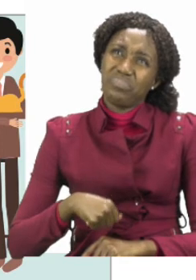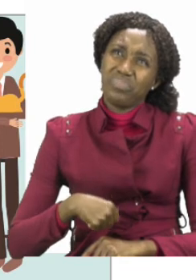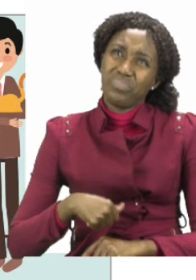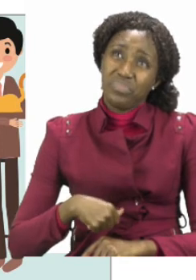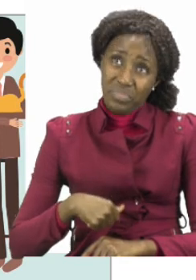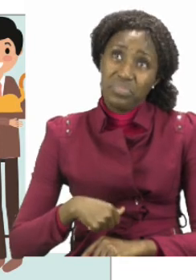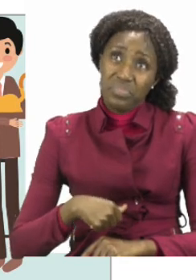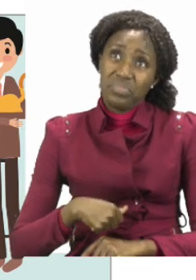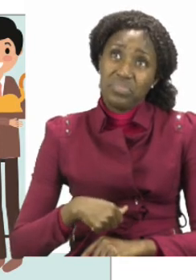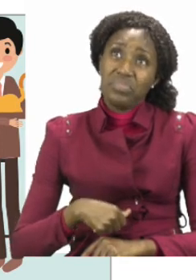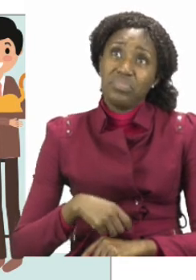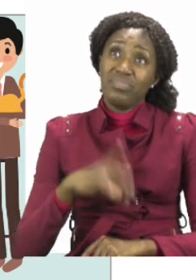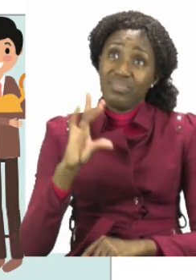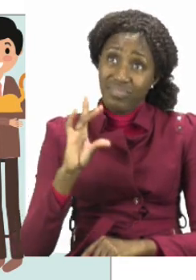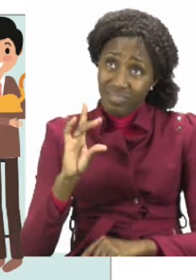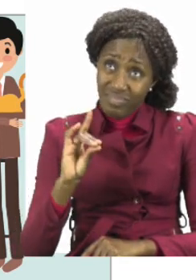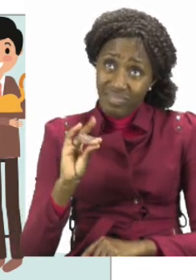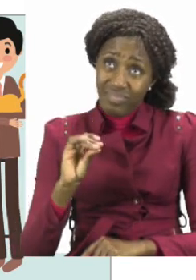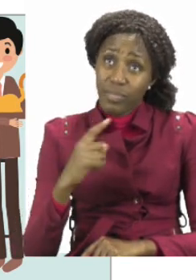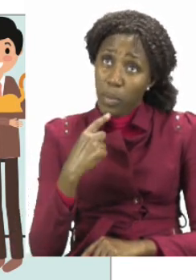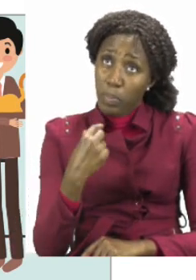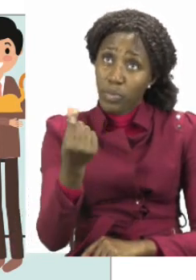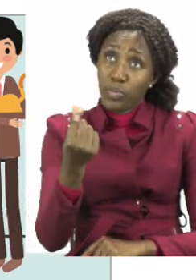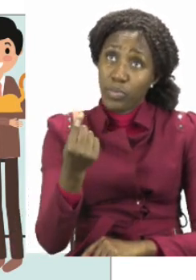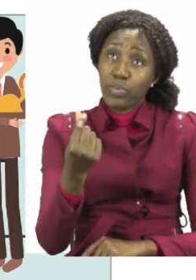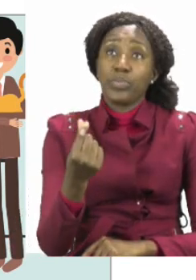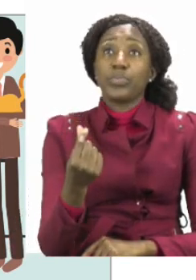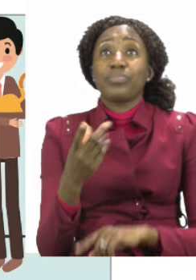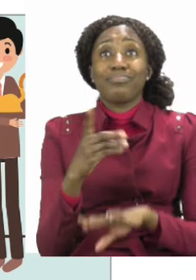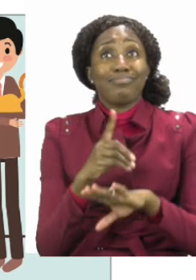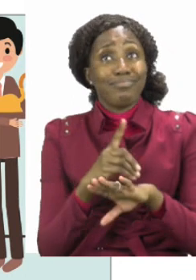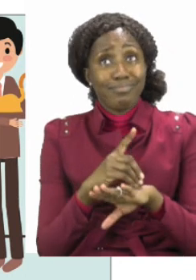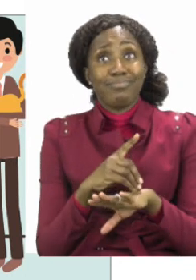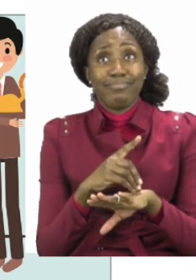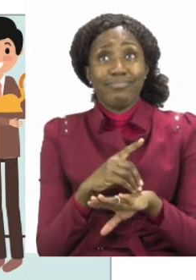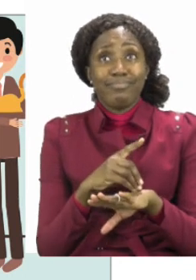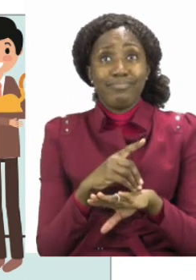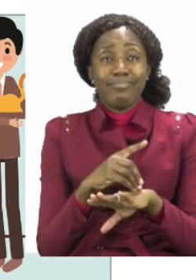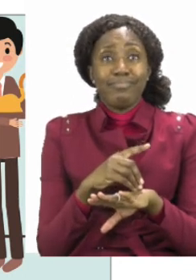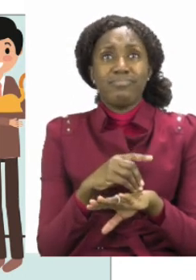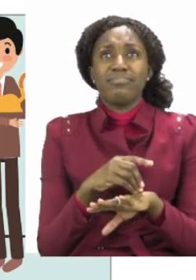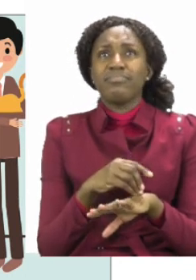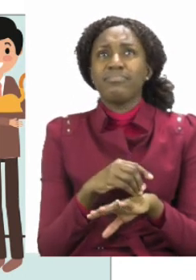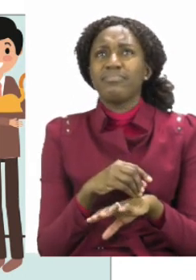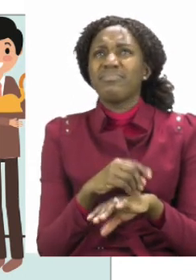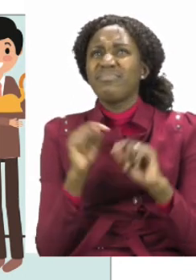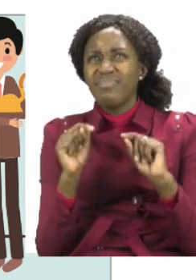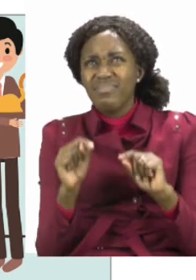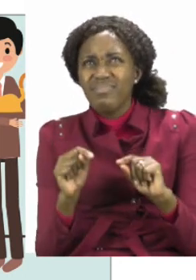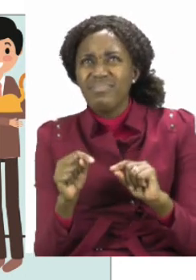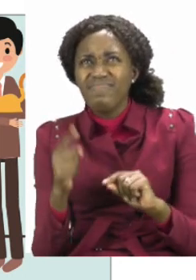this dog needs to be taken to the vet. So now we need to find out what is